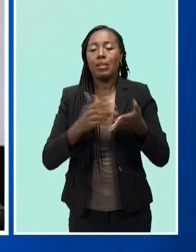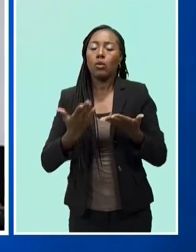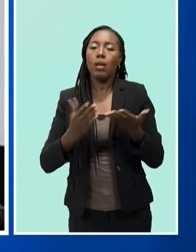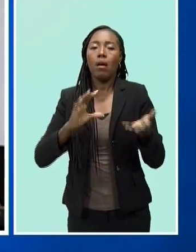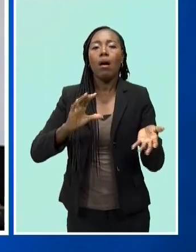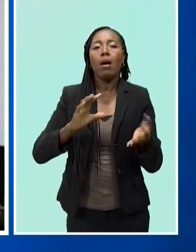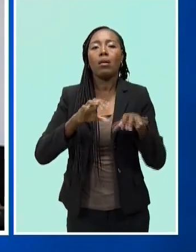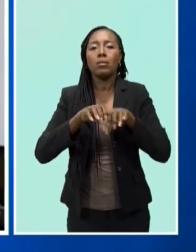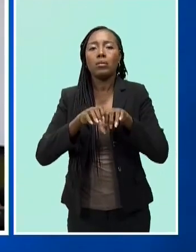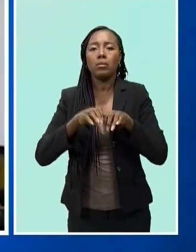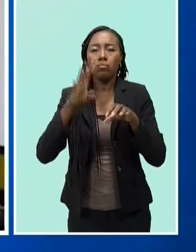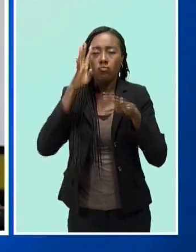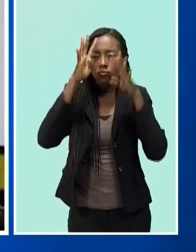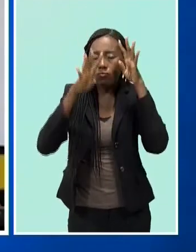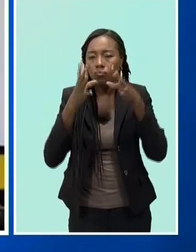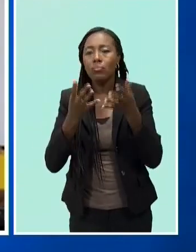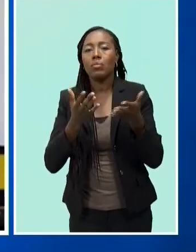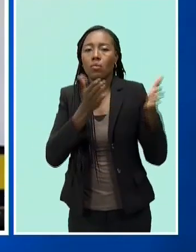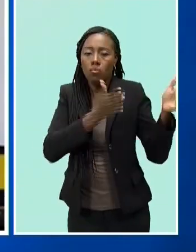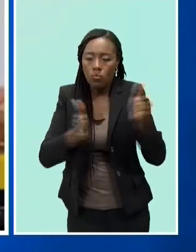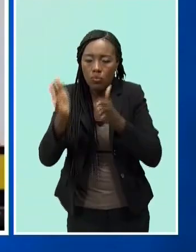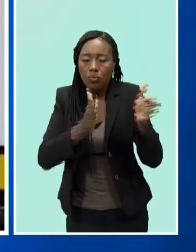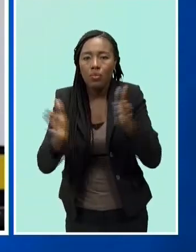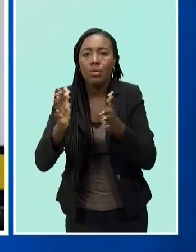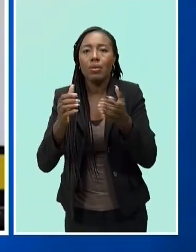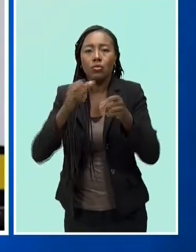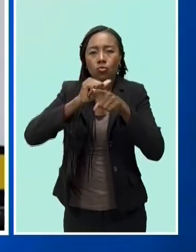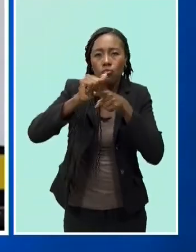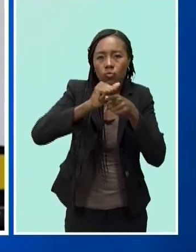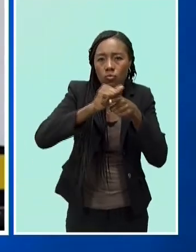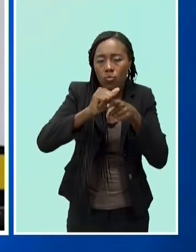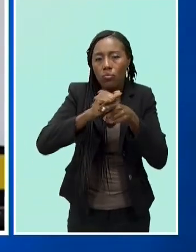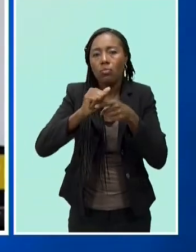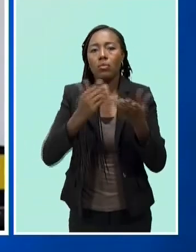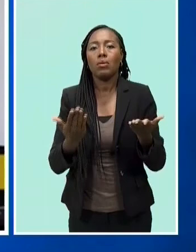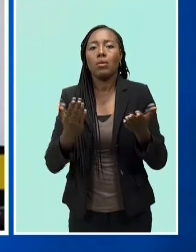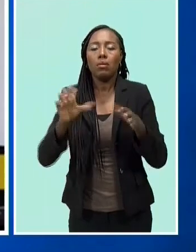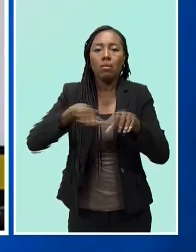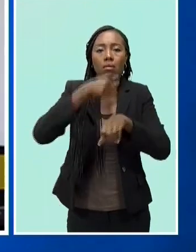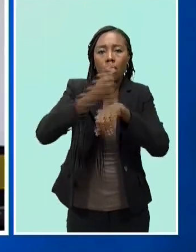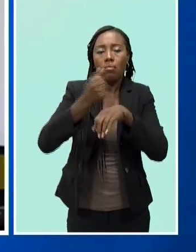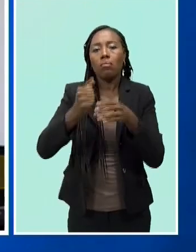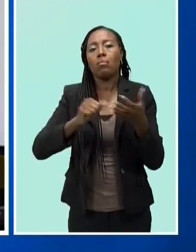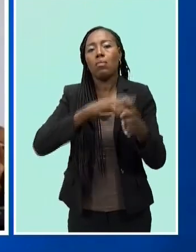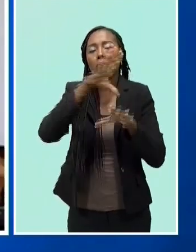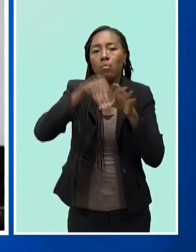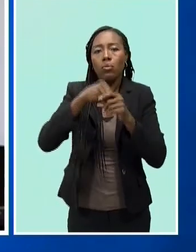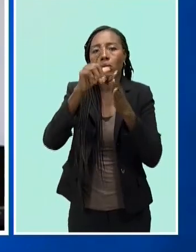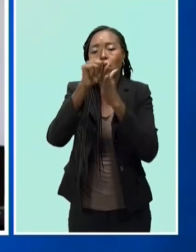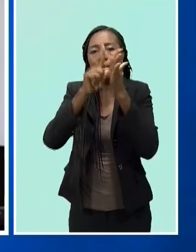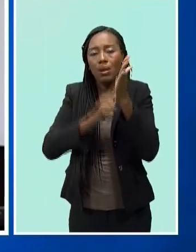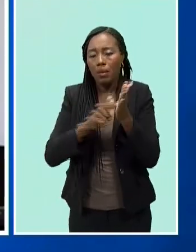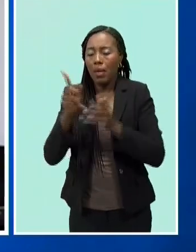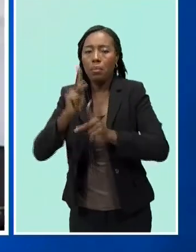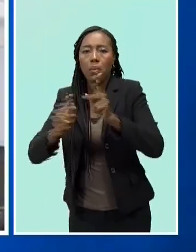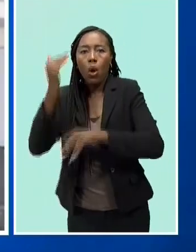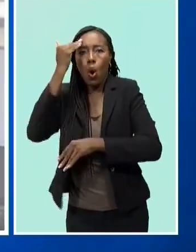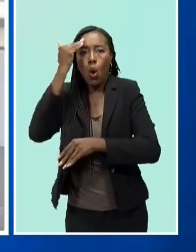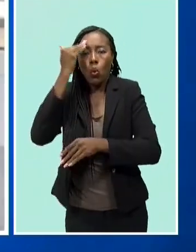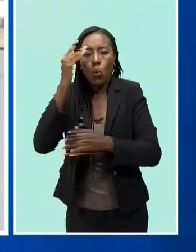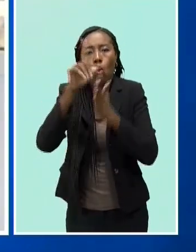processes involved and the work that you have done in regards to training and put it in legislation so that people can know what we need to do by